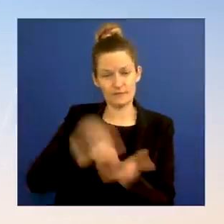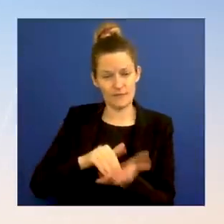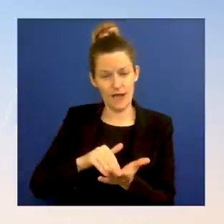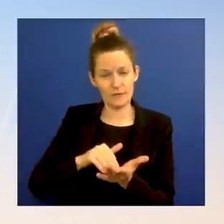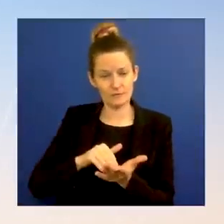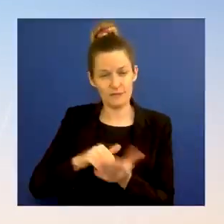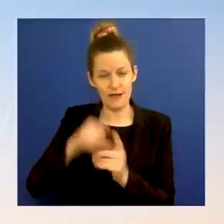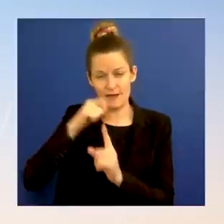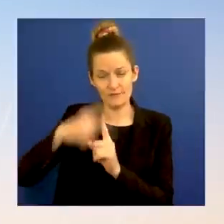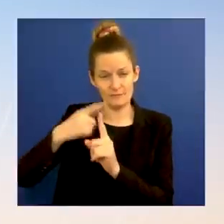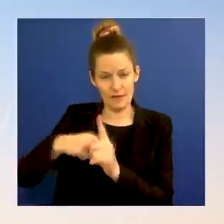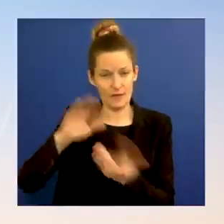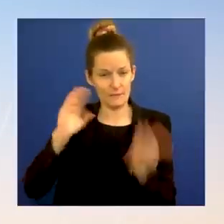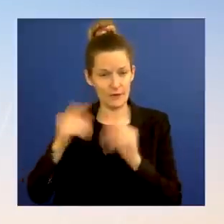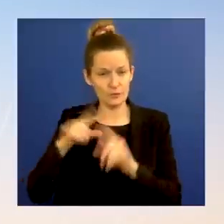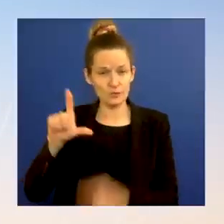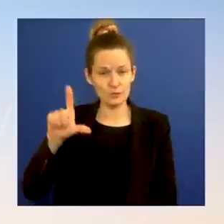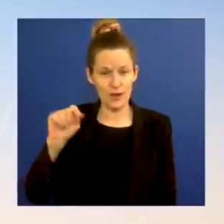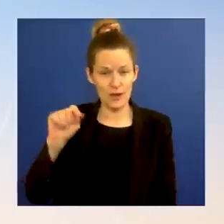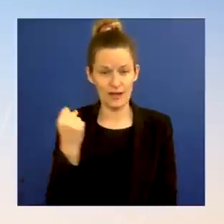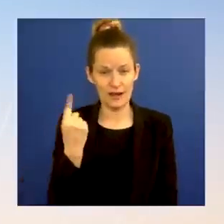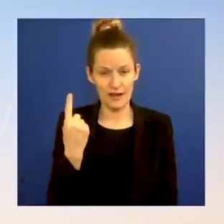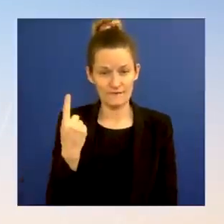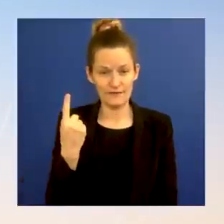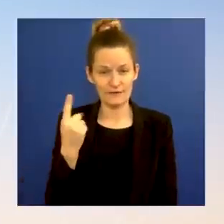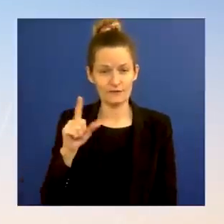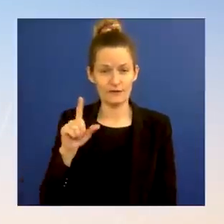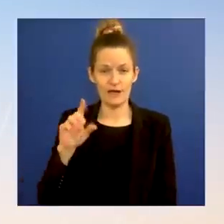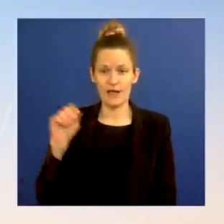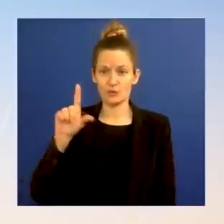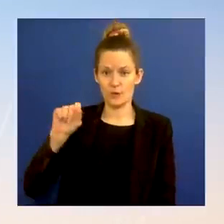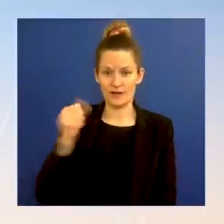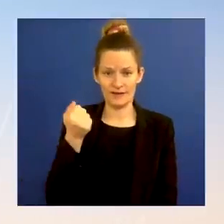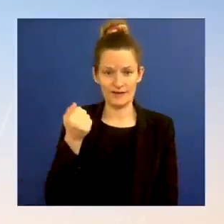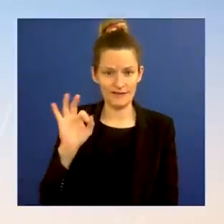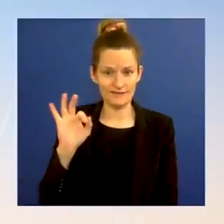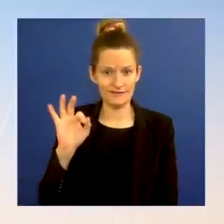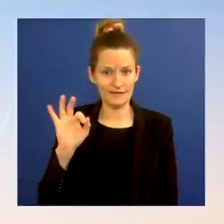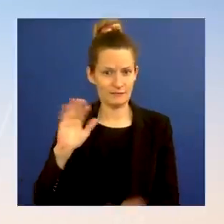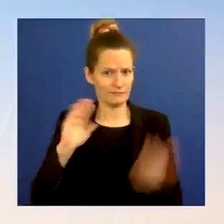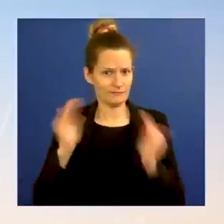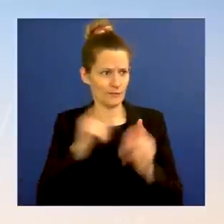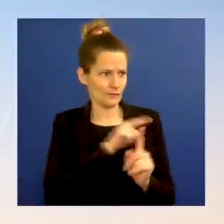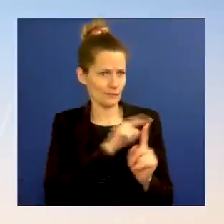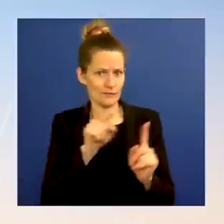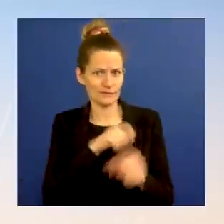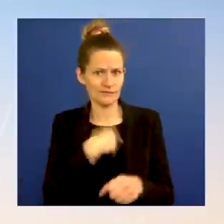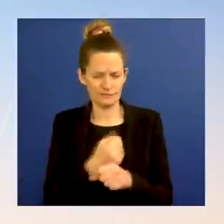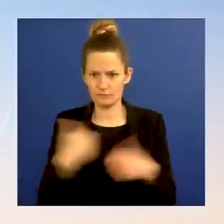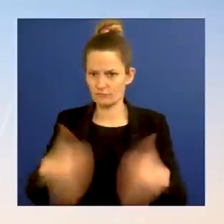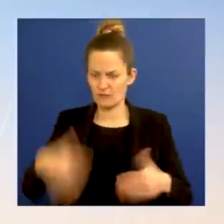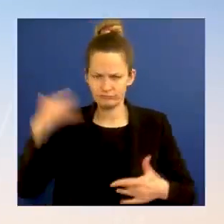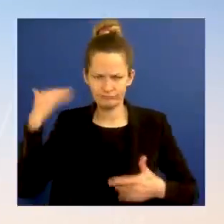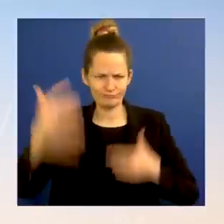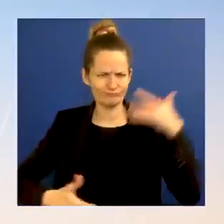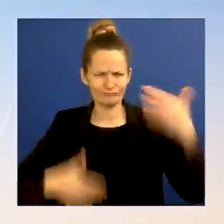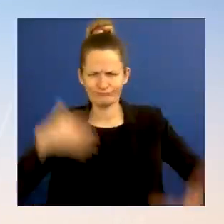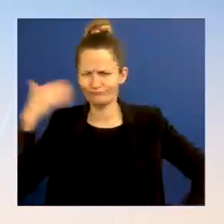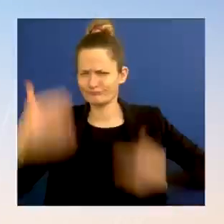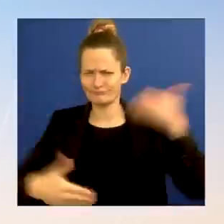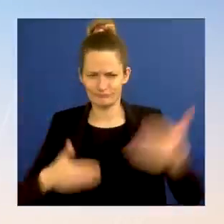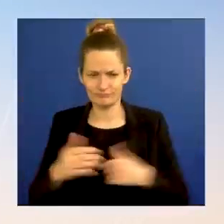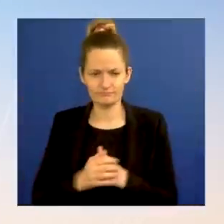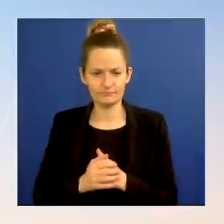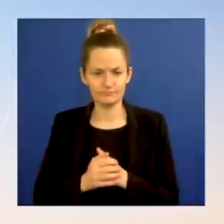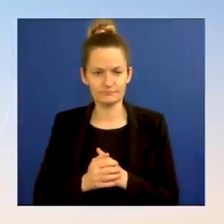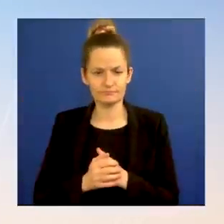Great Recession. The share of the labor force experiencing long-term unemployment or involuntary part-time work has fallen dramatically in the